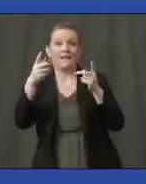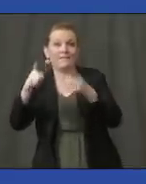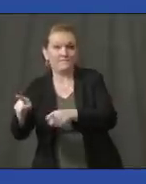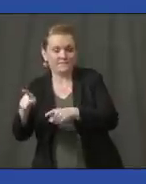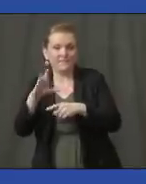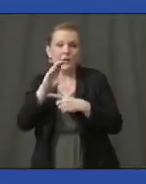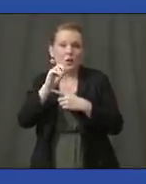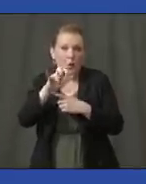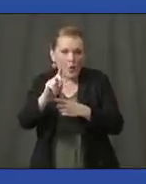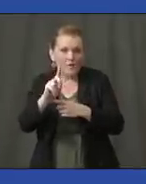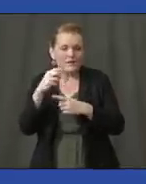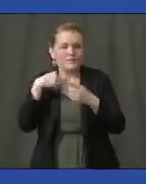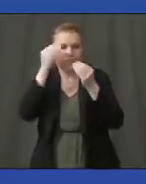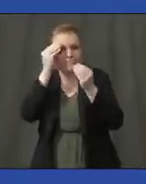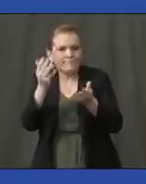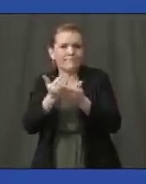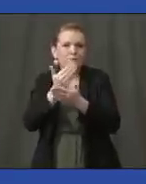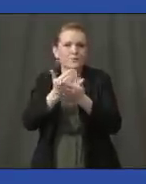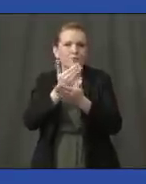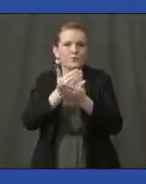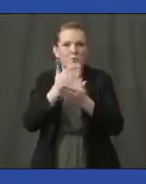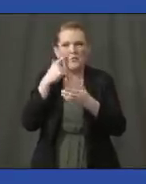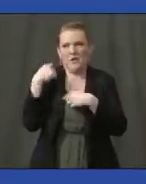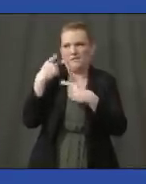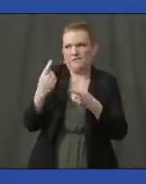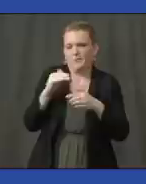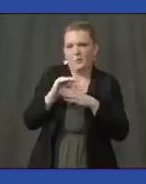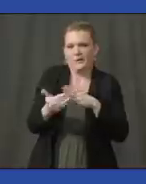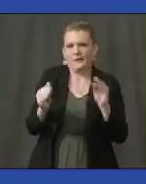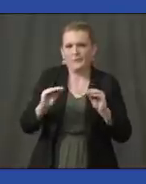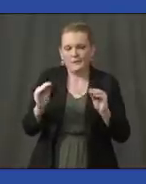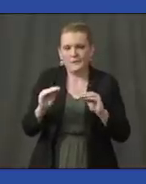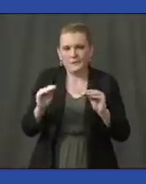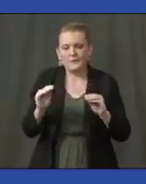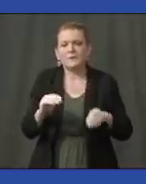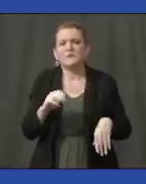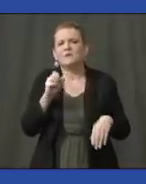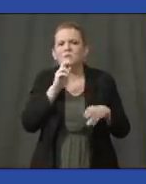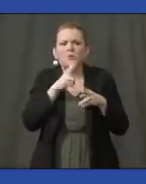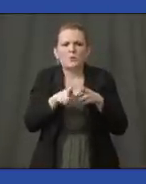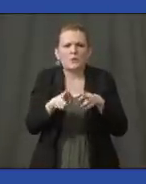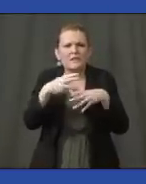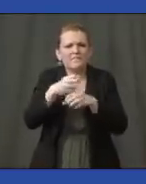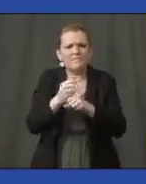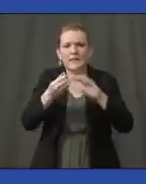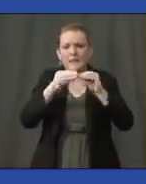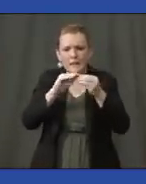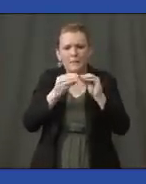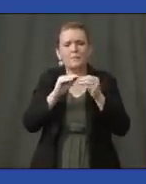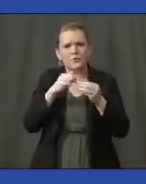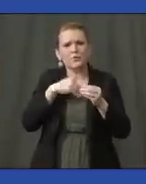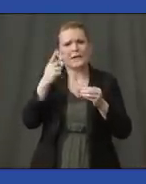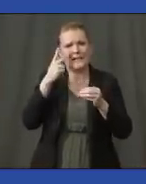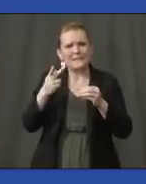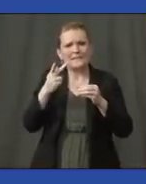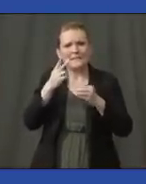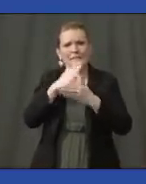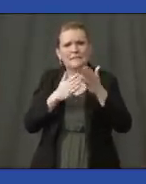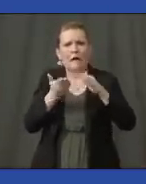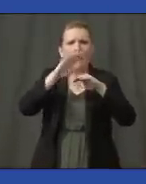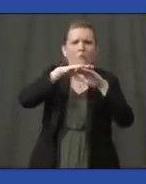few days. Just very quickly, you see the numbers are jumping around a little bit, but the positive cases are up